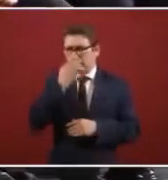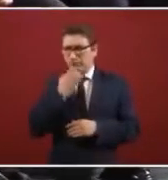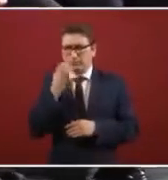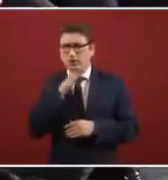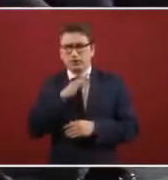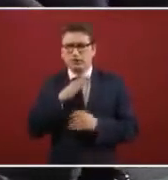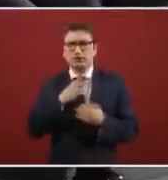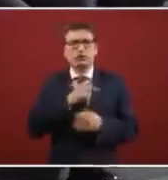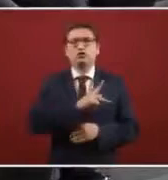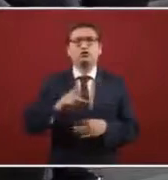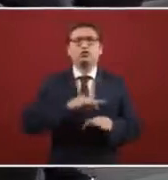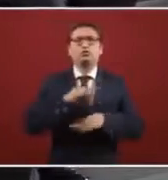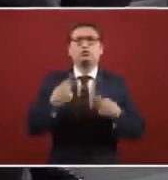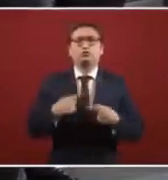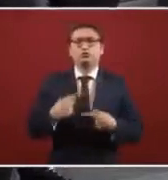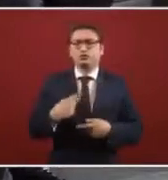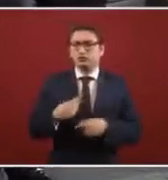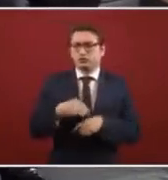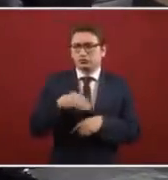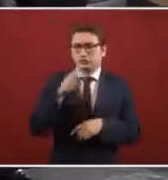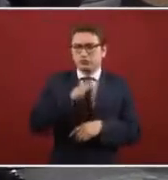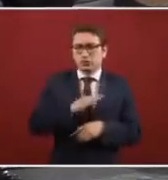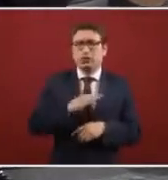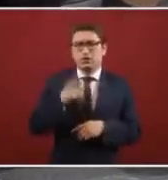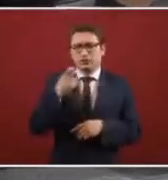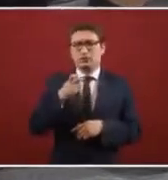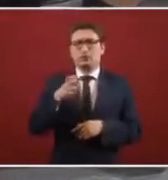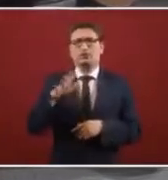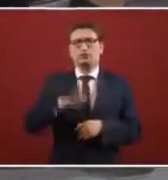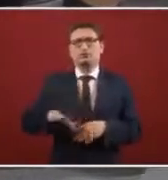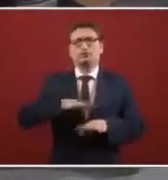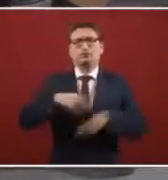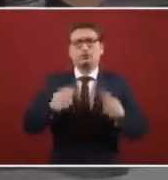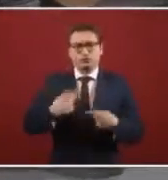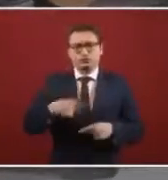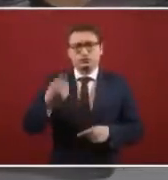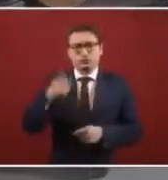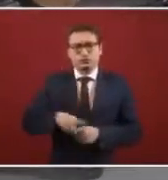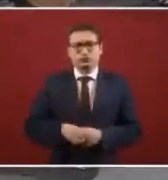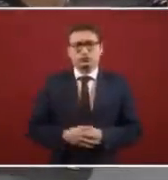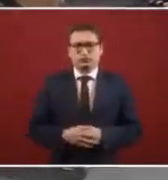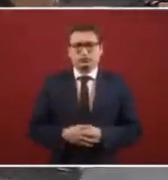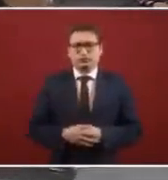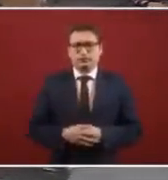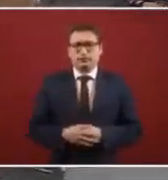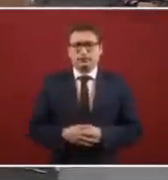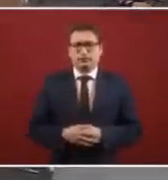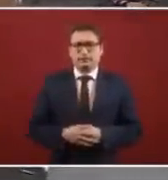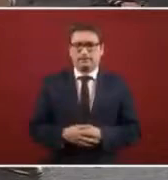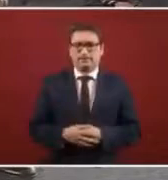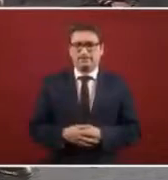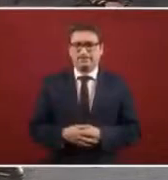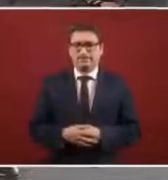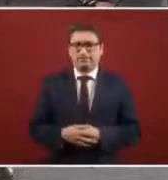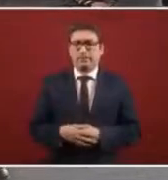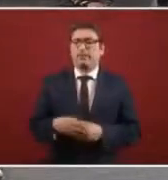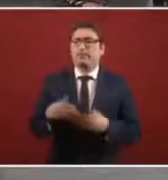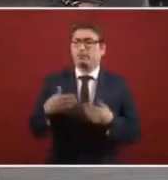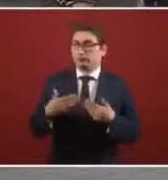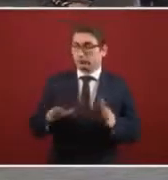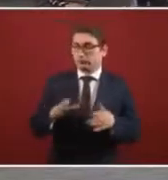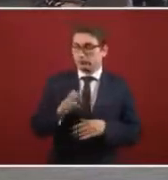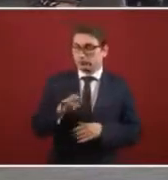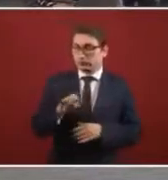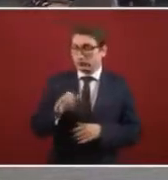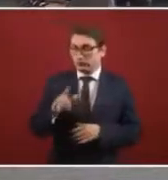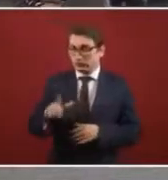el que manda es el pueblo. And the one who is in charge is the people. Mantiene la puerta abierta a la So do you have desaparición the de Coneval. No, Sí, sí.